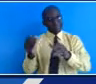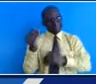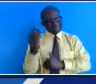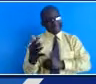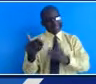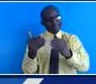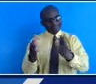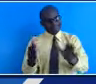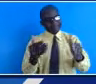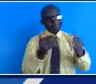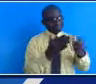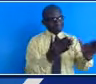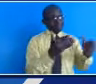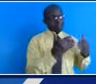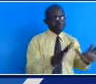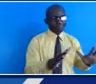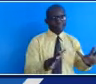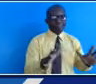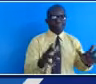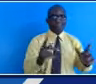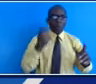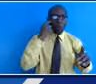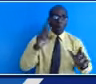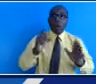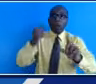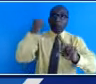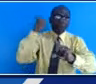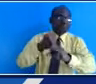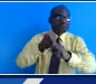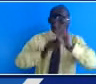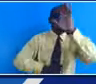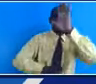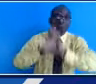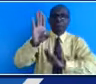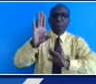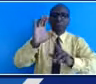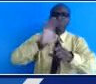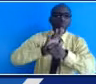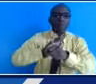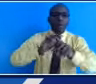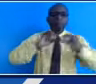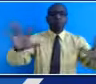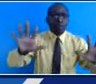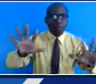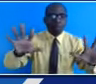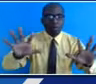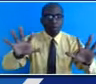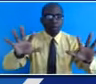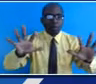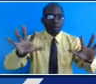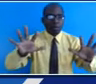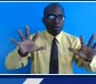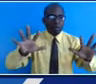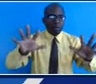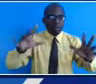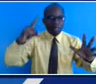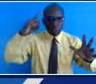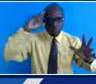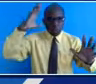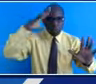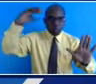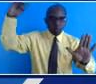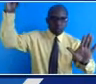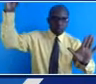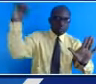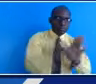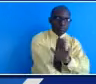curve, and we hope that we continue to see that trend. I am from River Market in Tarrytown. This is